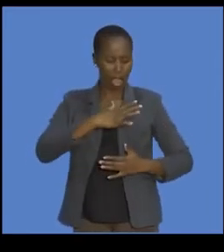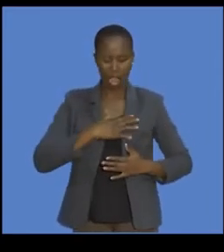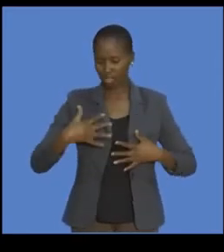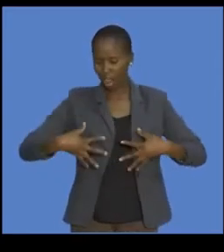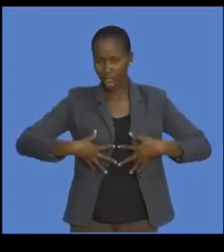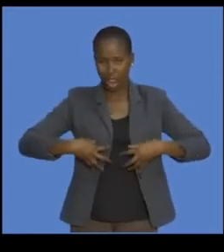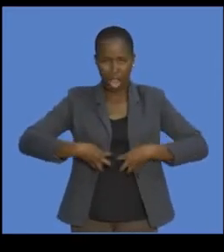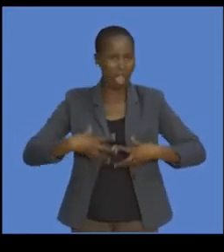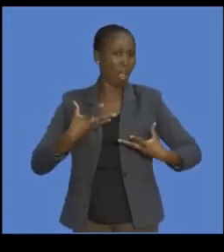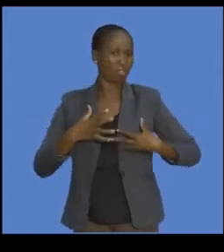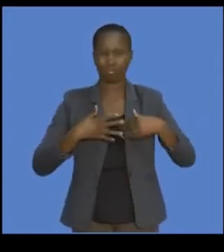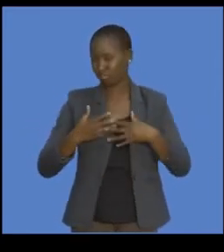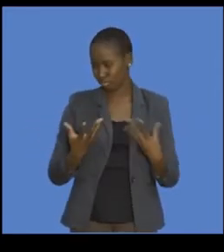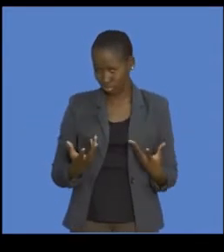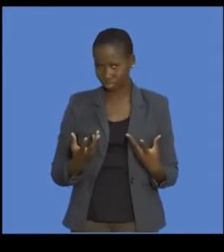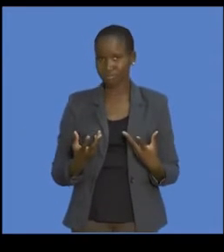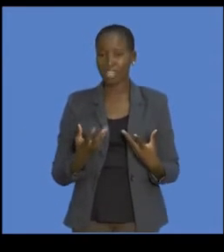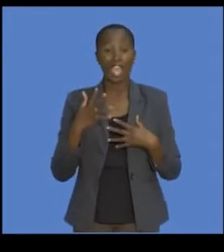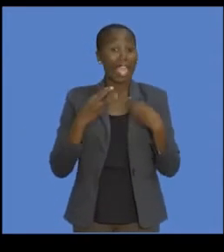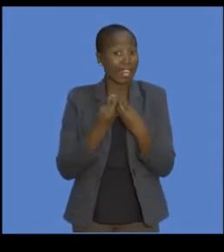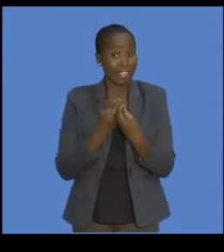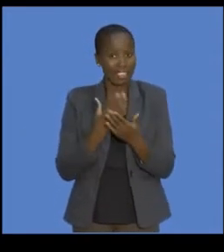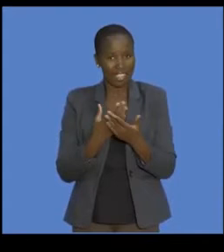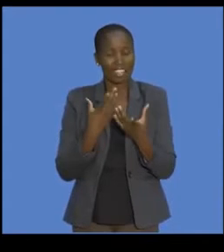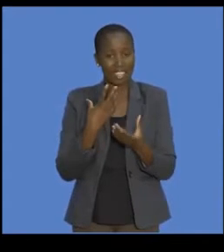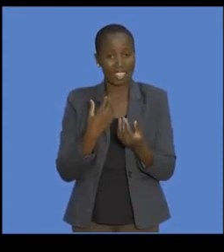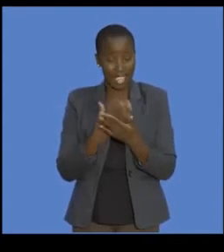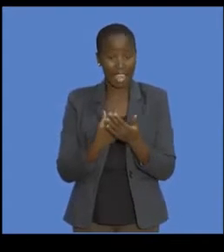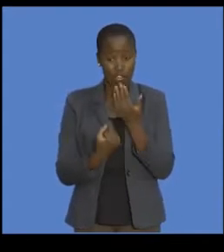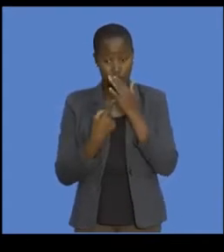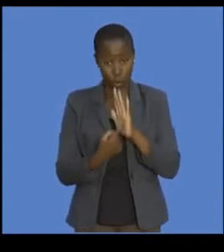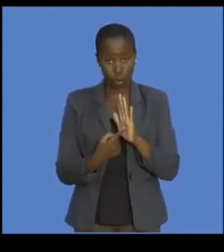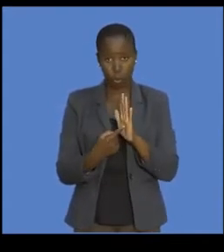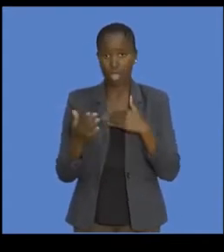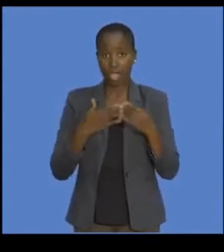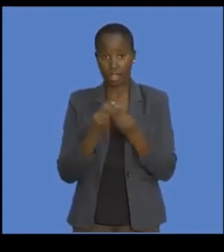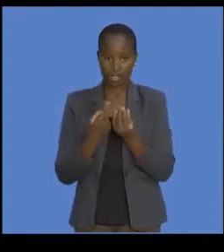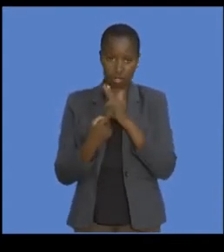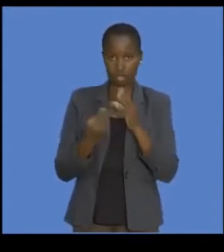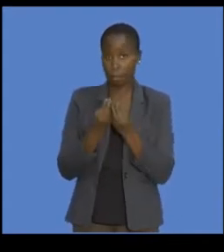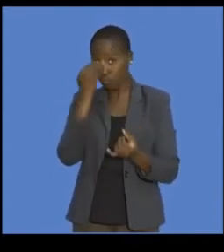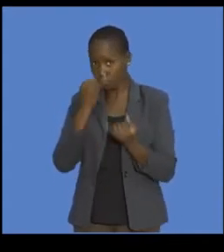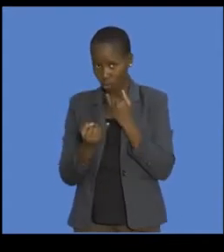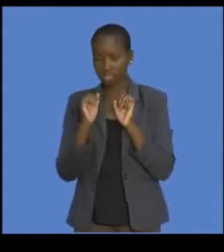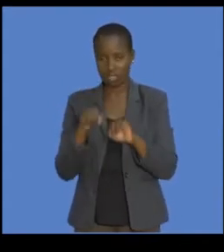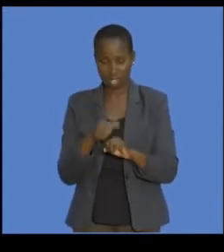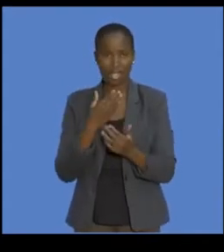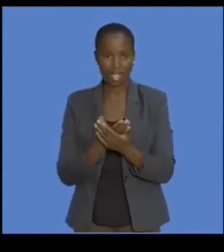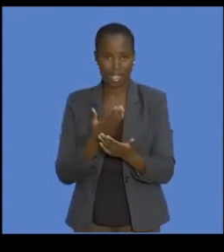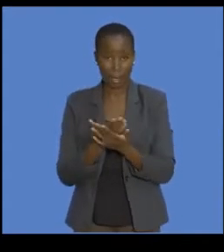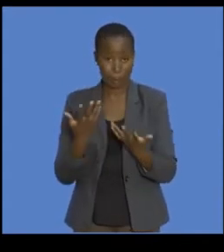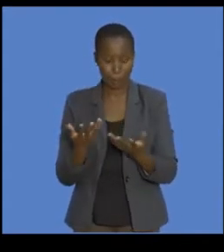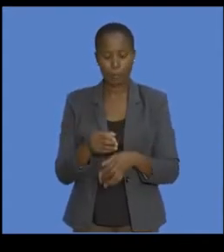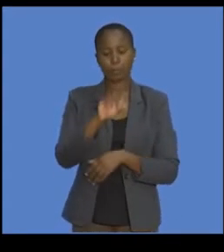are activated as a result of a signal from the control unit. An effector is a